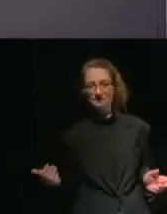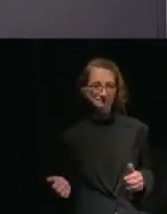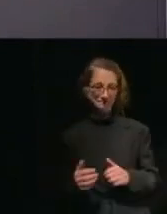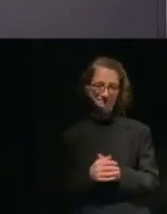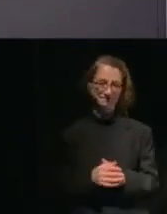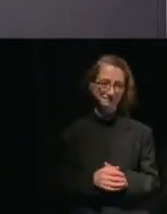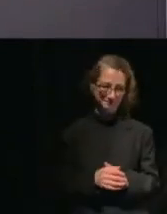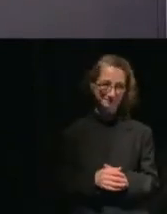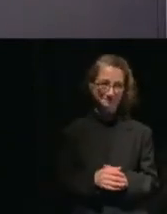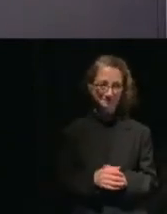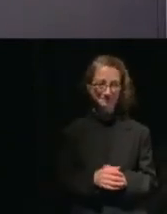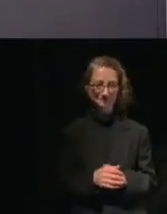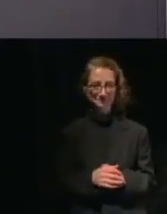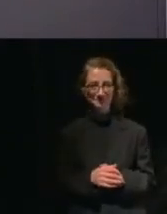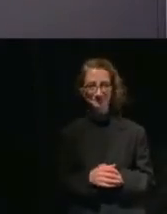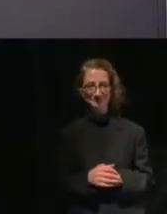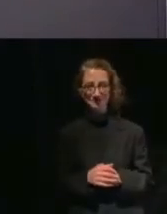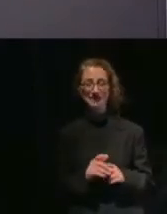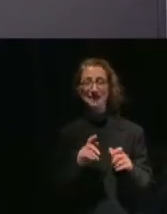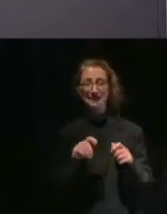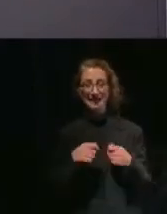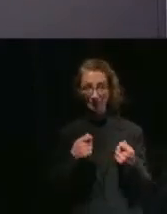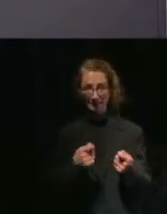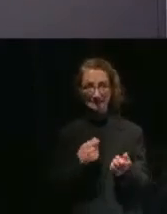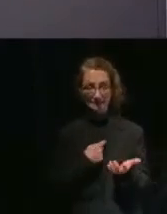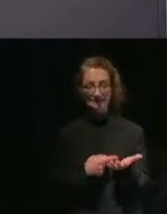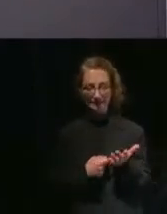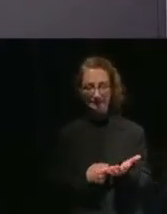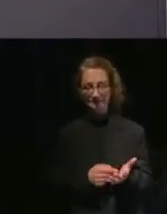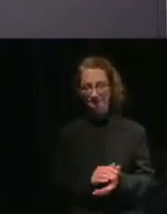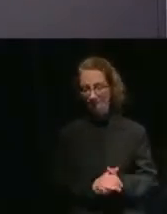And that proved to be a very good choice.